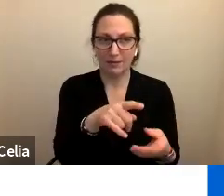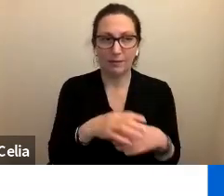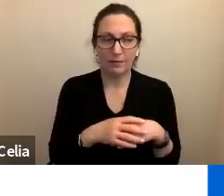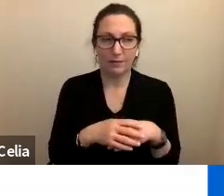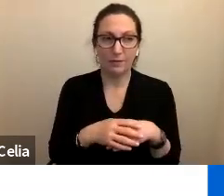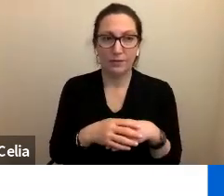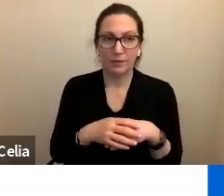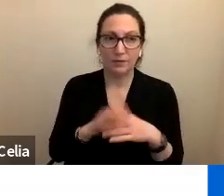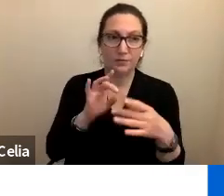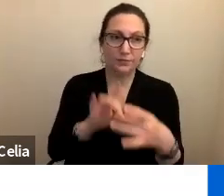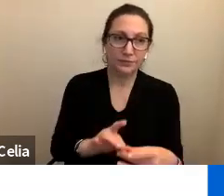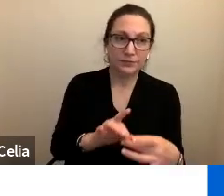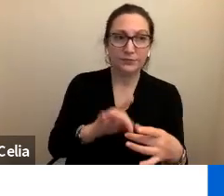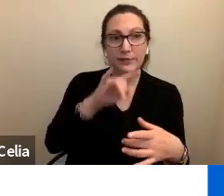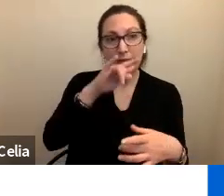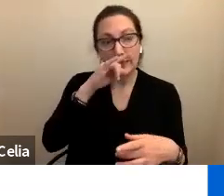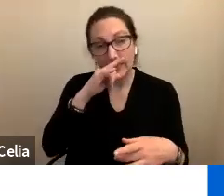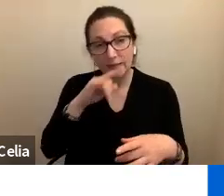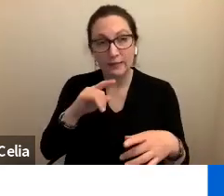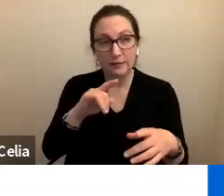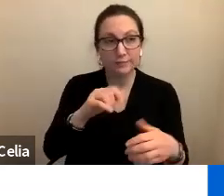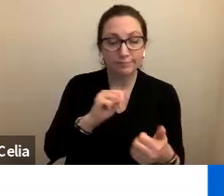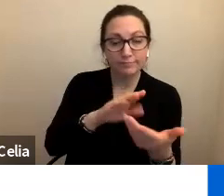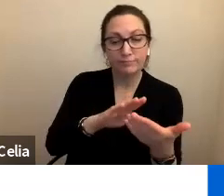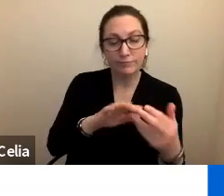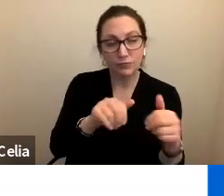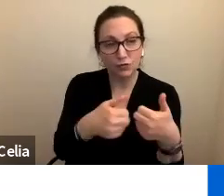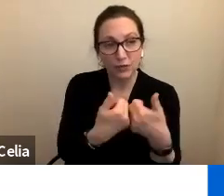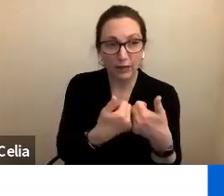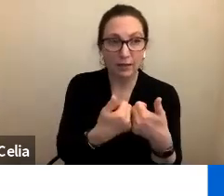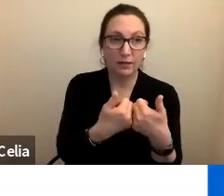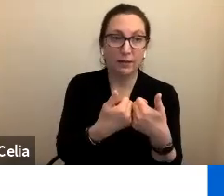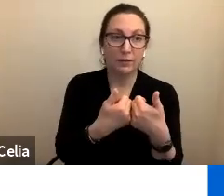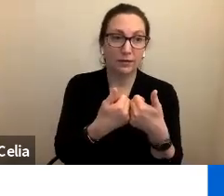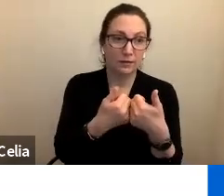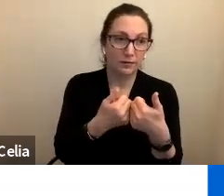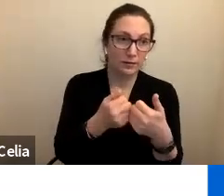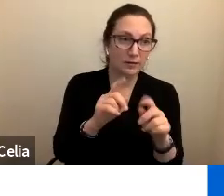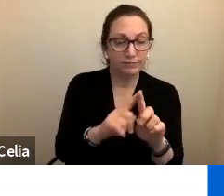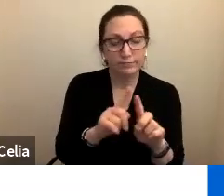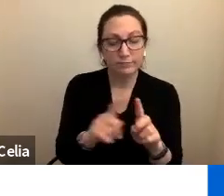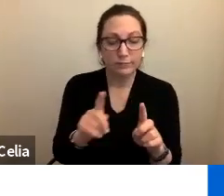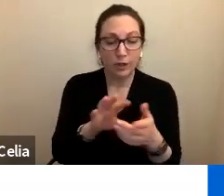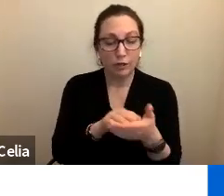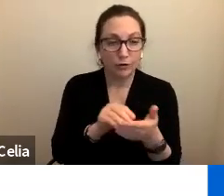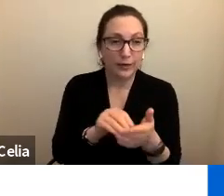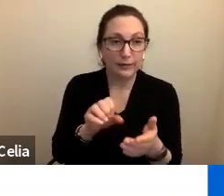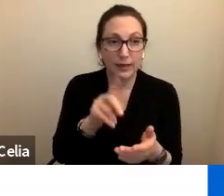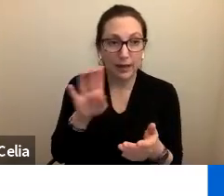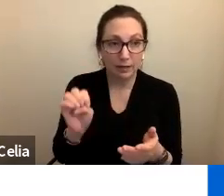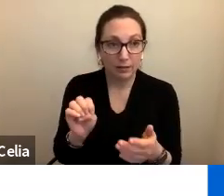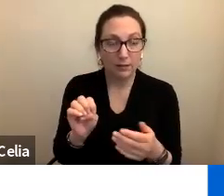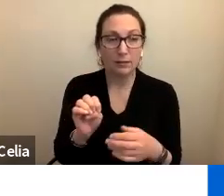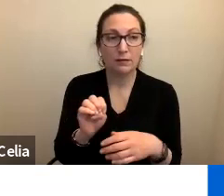do with our kids being challenged to use multiple learning styles,